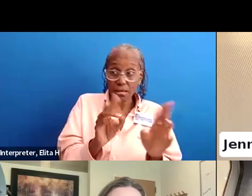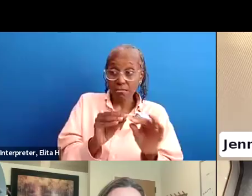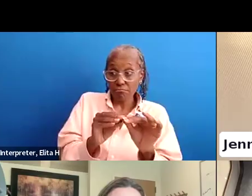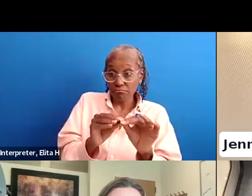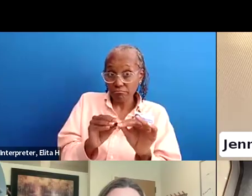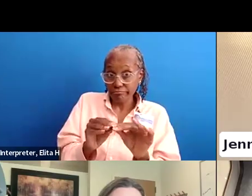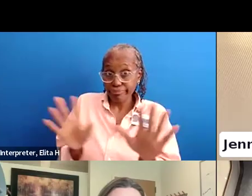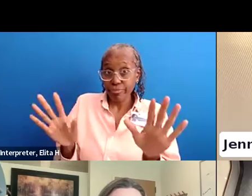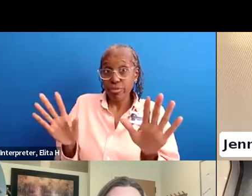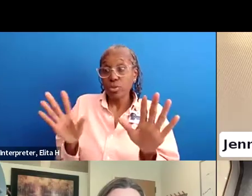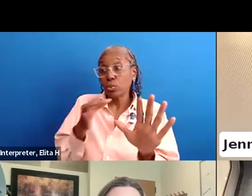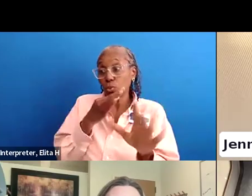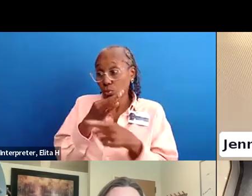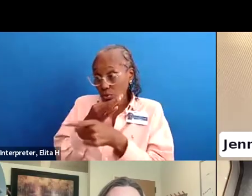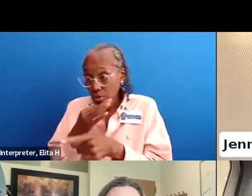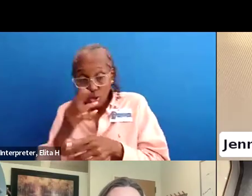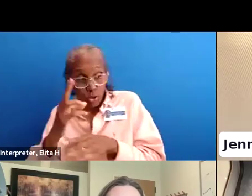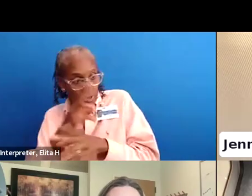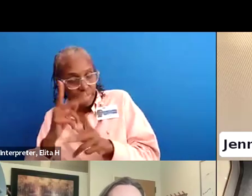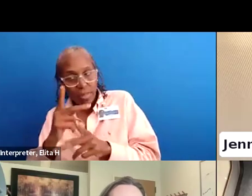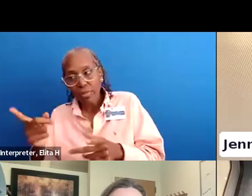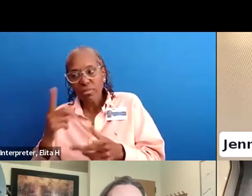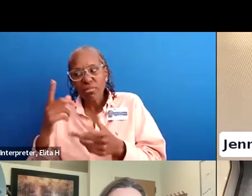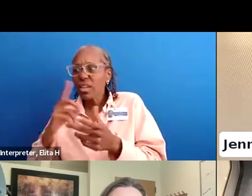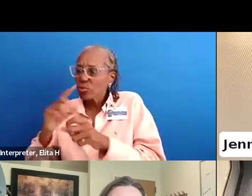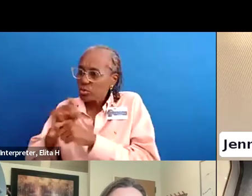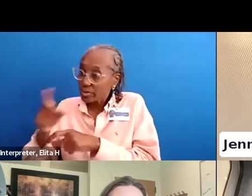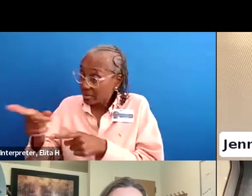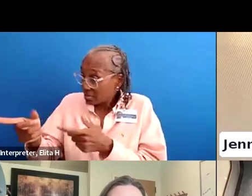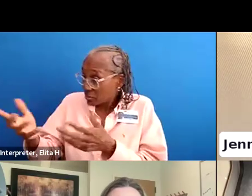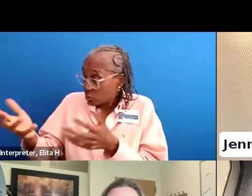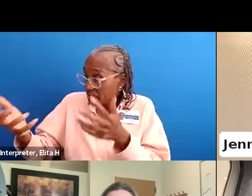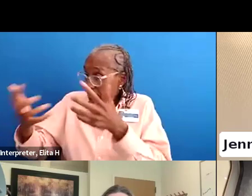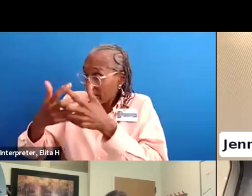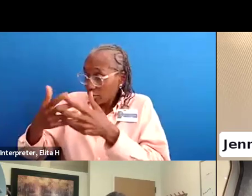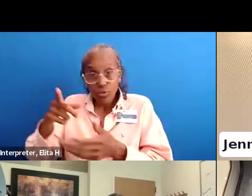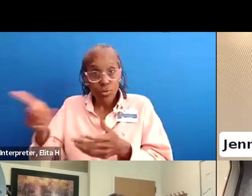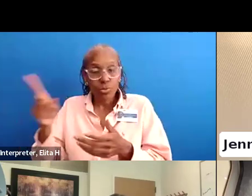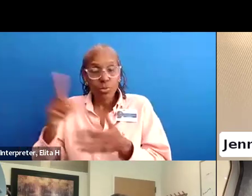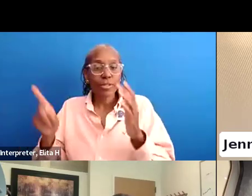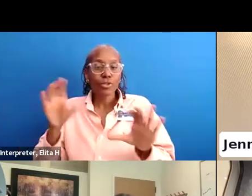and can be used by people, that they're really doing the job they're supposed to do.